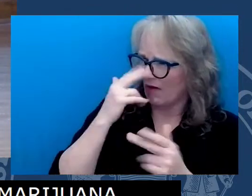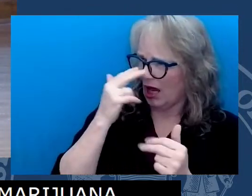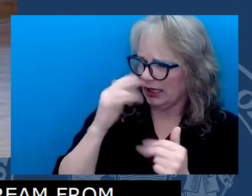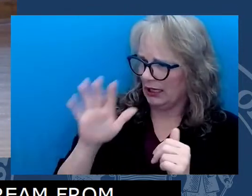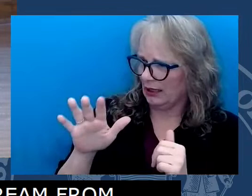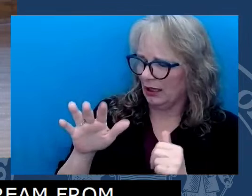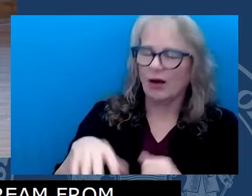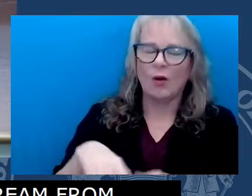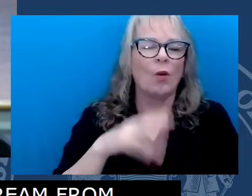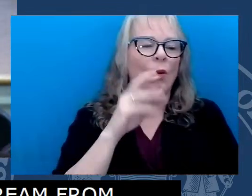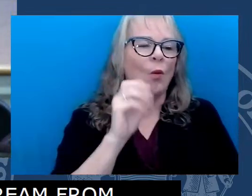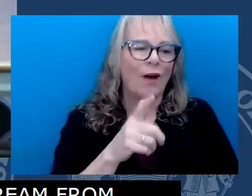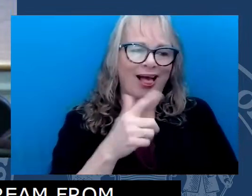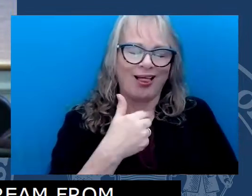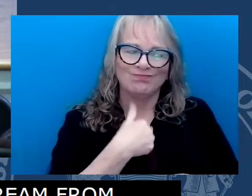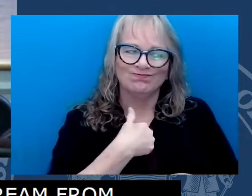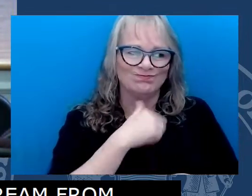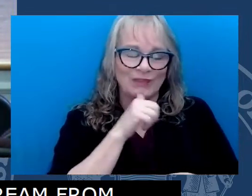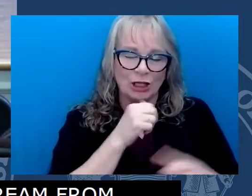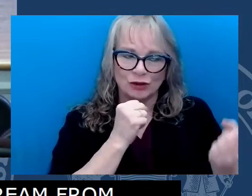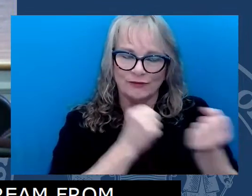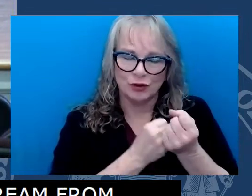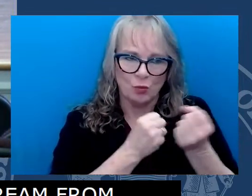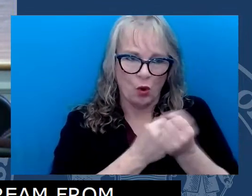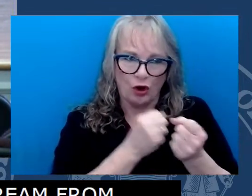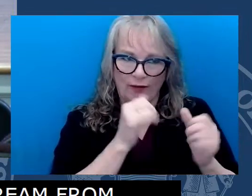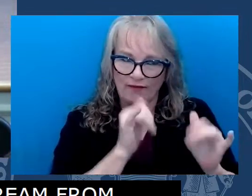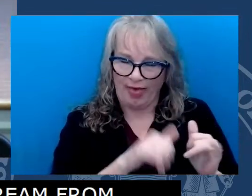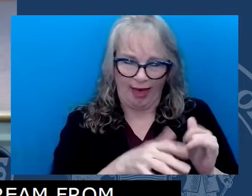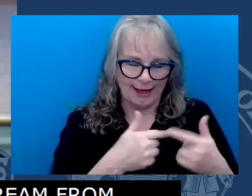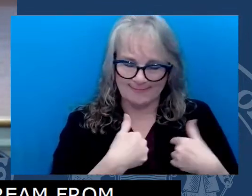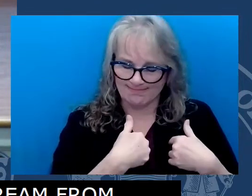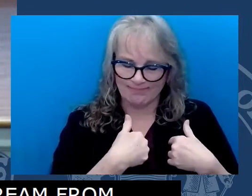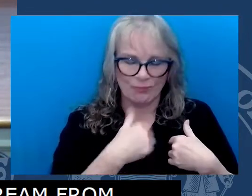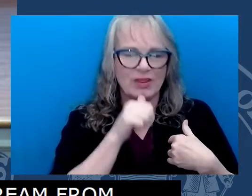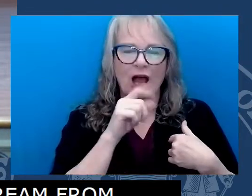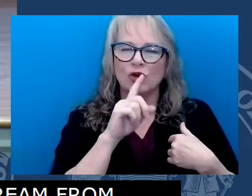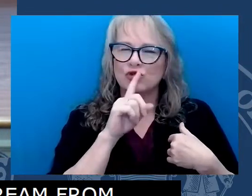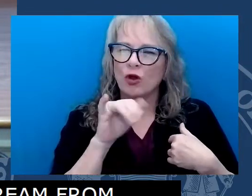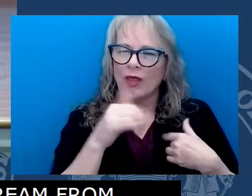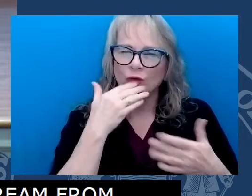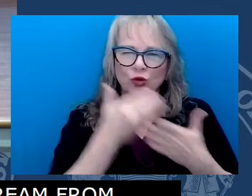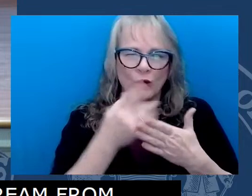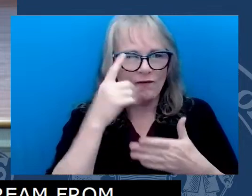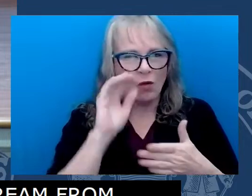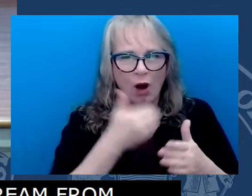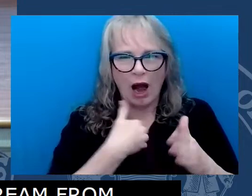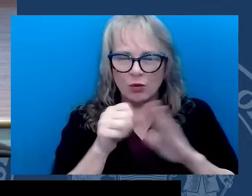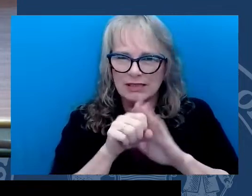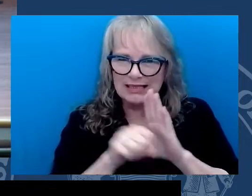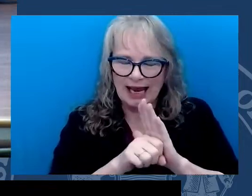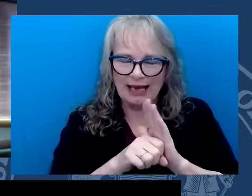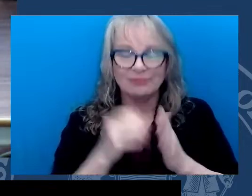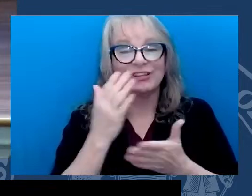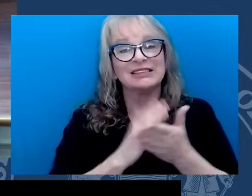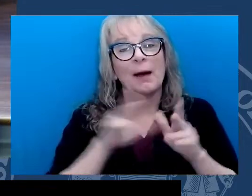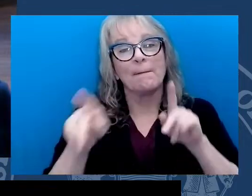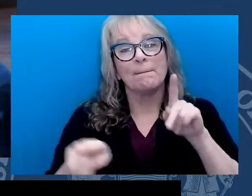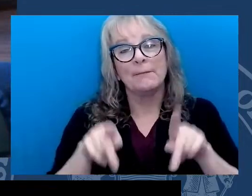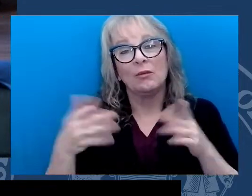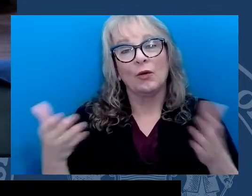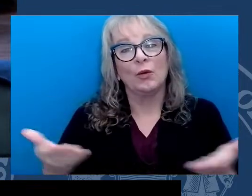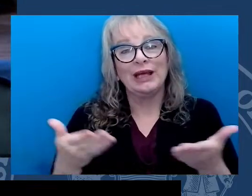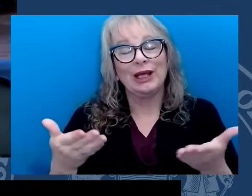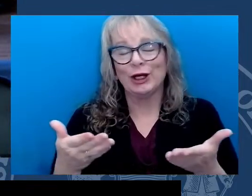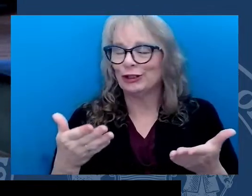supporter of that, and I'm not sure it's a good thing for our state. We have people in the room who don't agree with me. It's not an